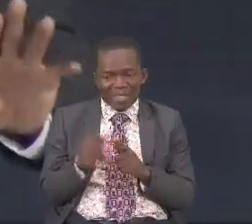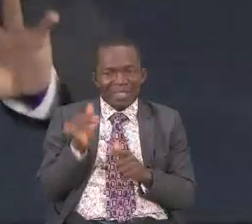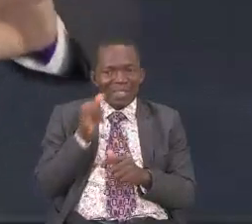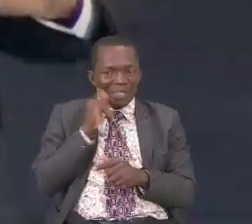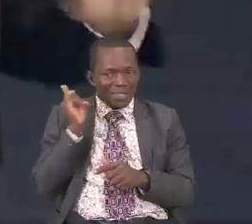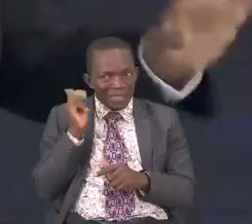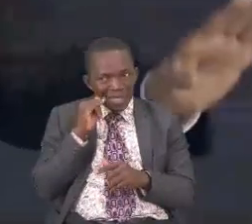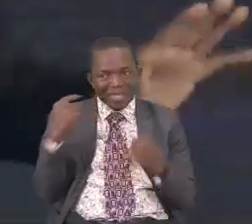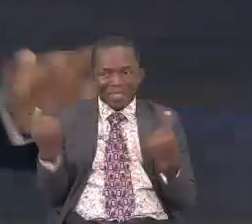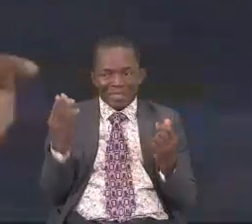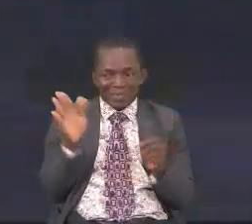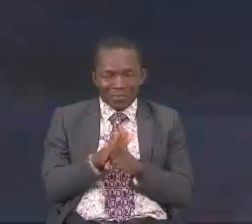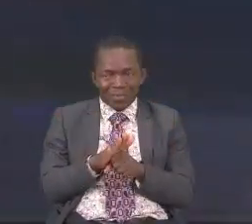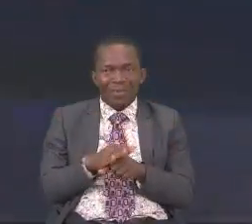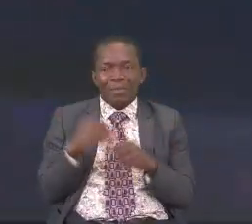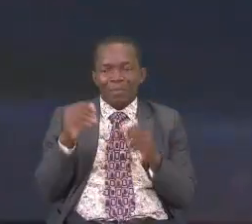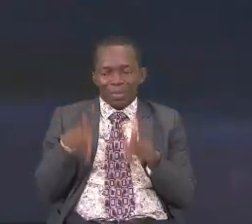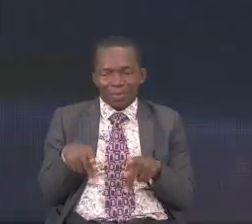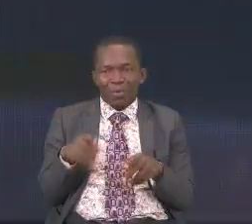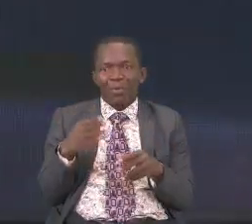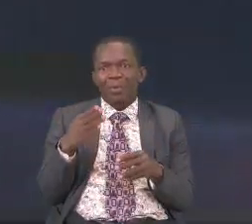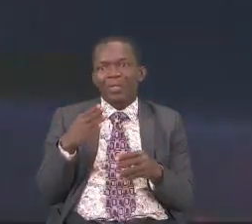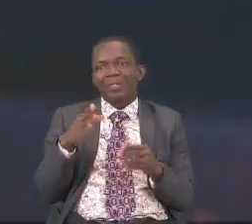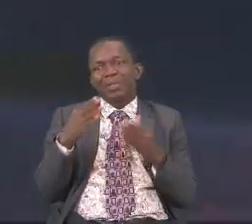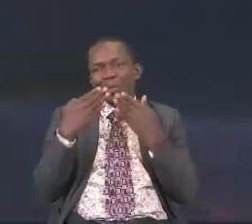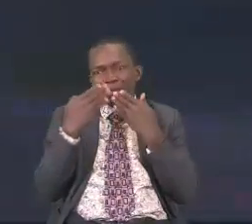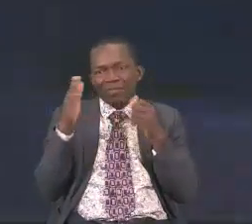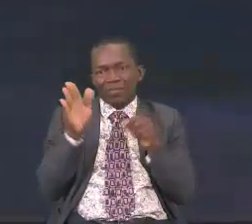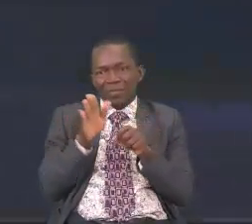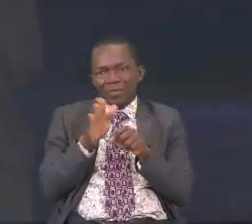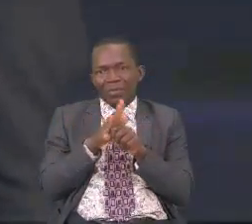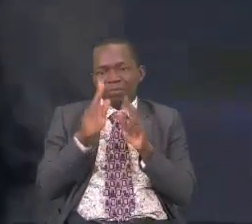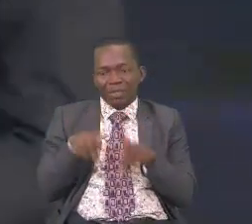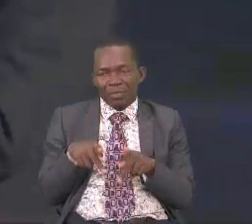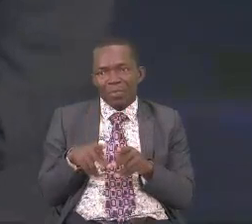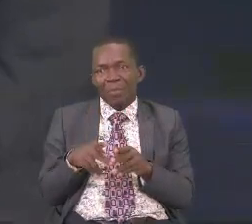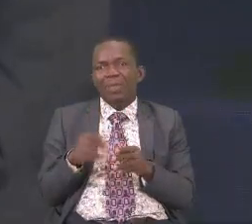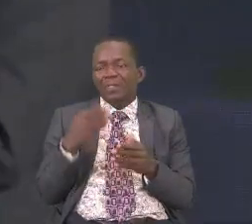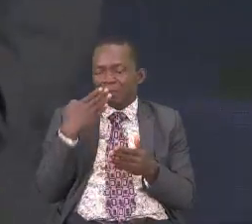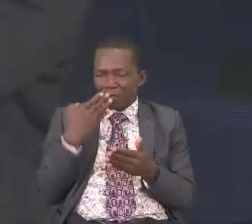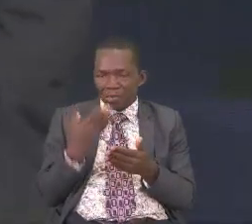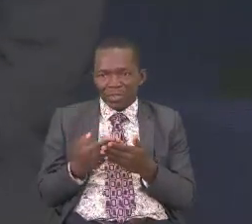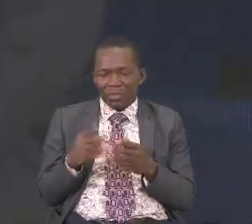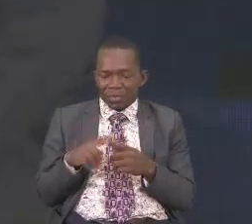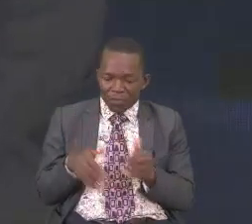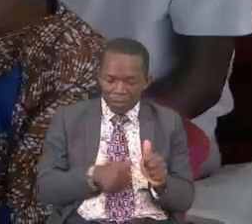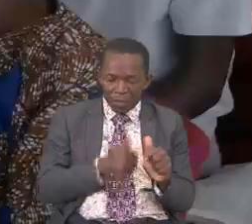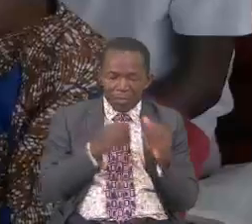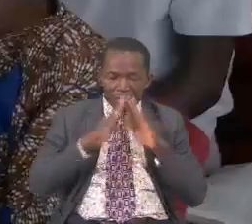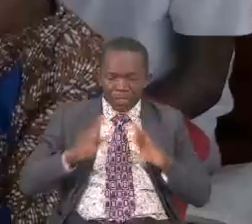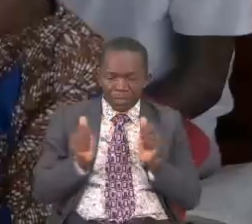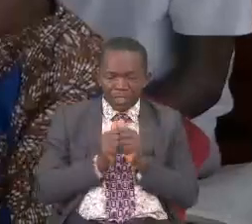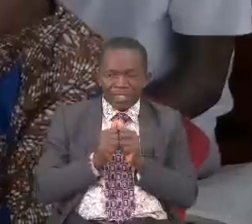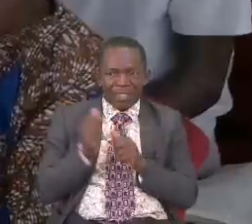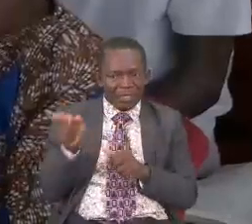people nice people grateful people it's easy to follow peace of them do you know that as you